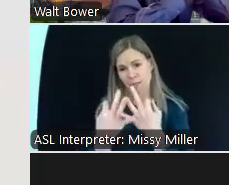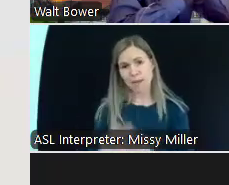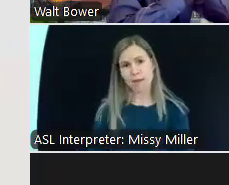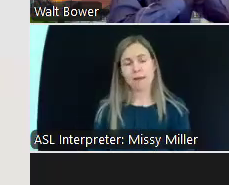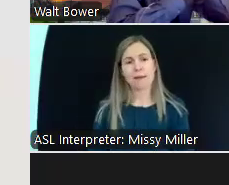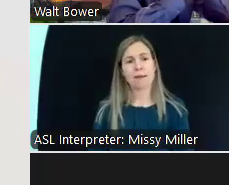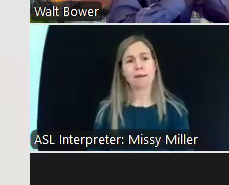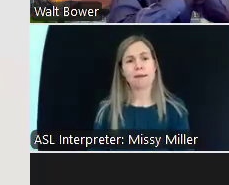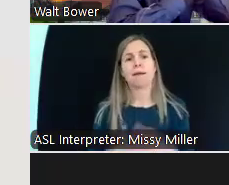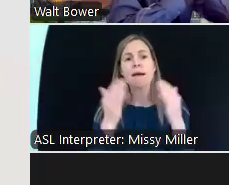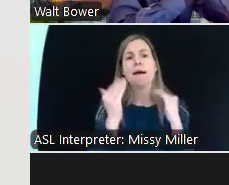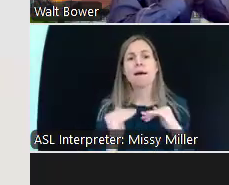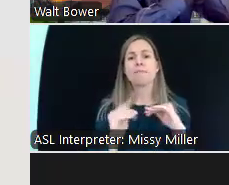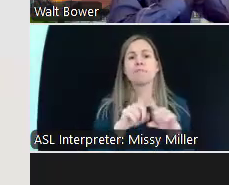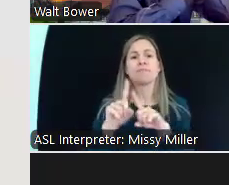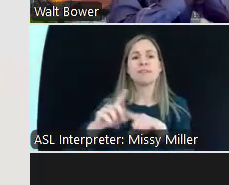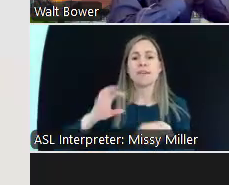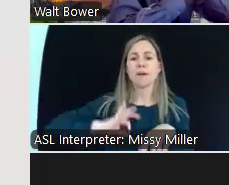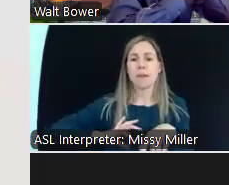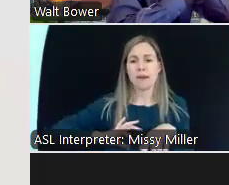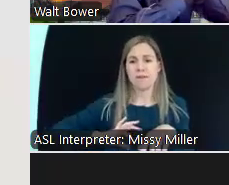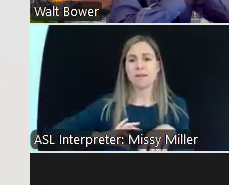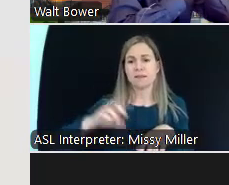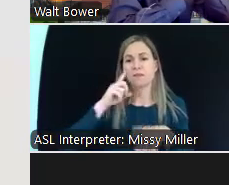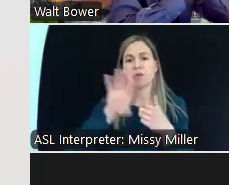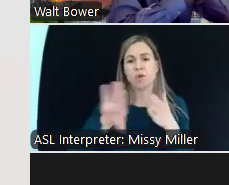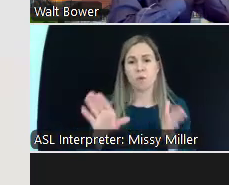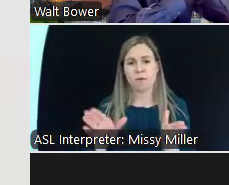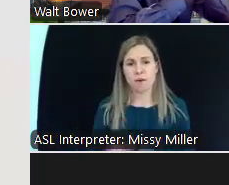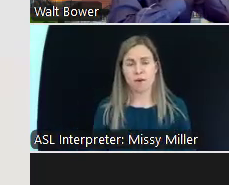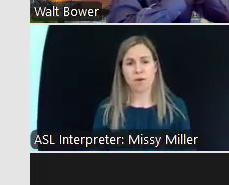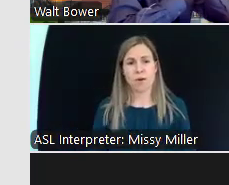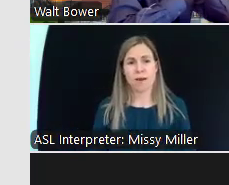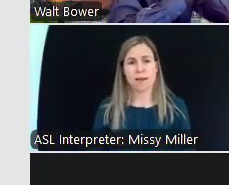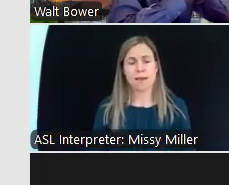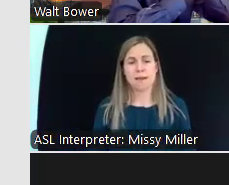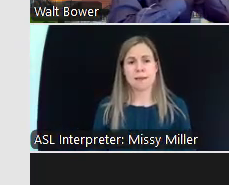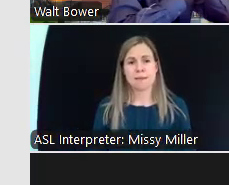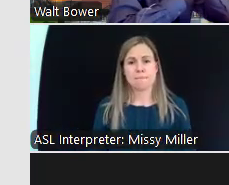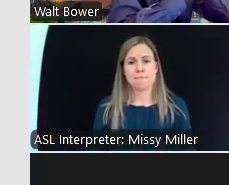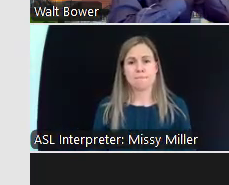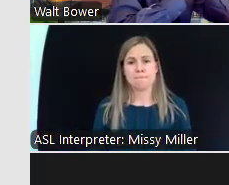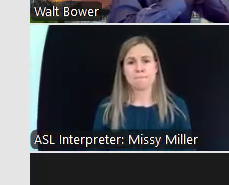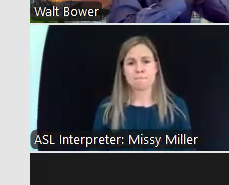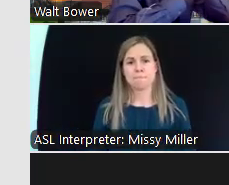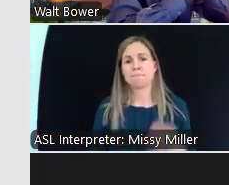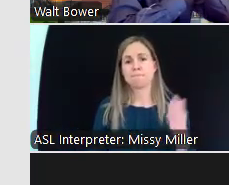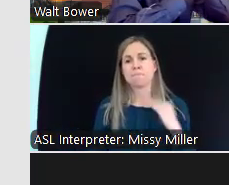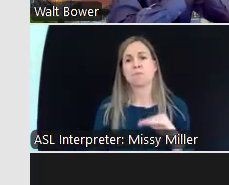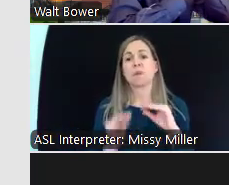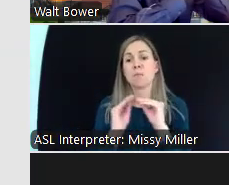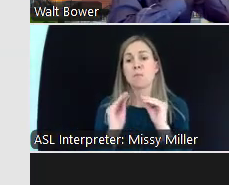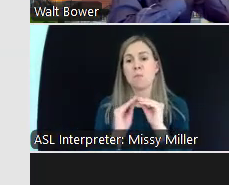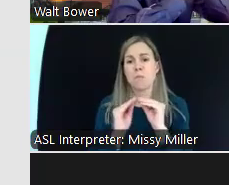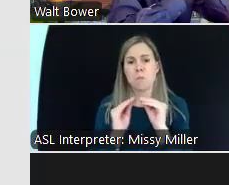then, different benefits of our waivers, along with some more utilized